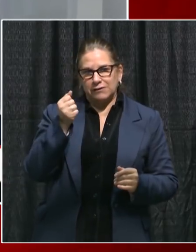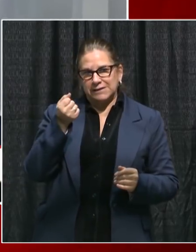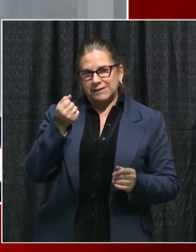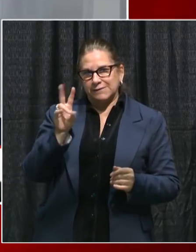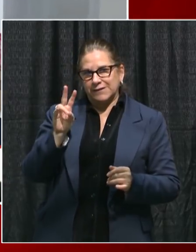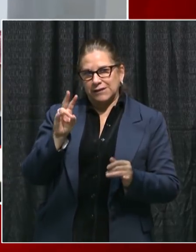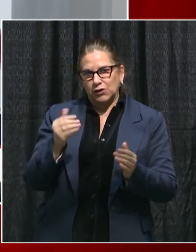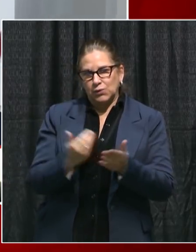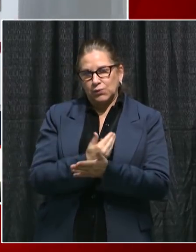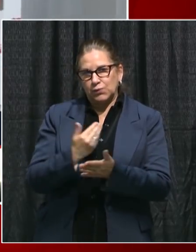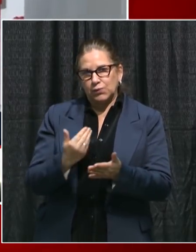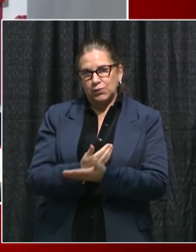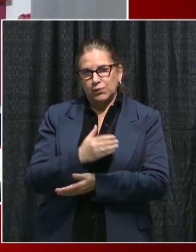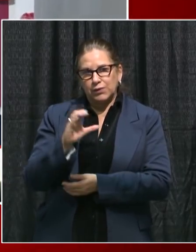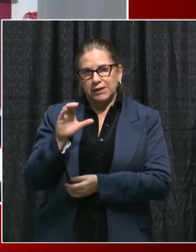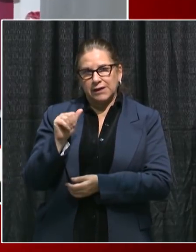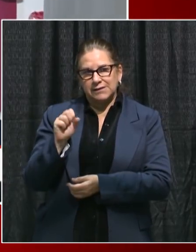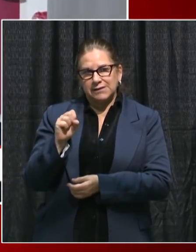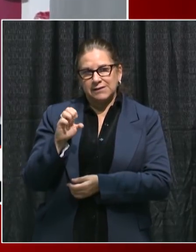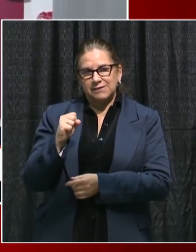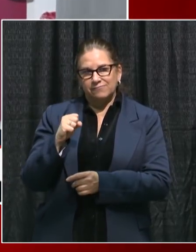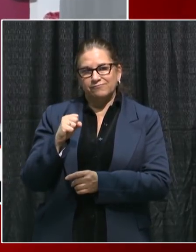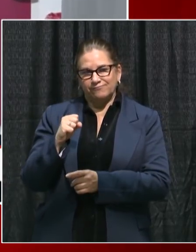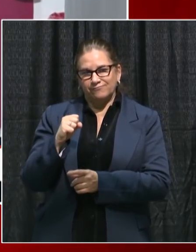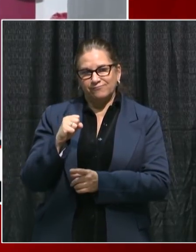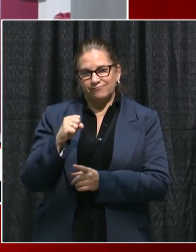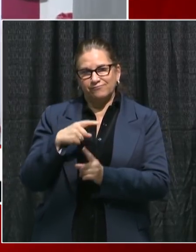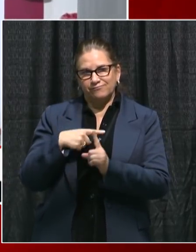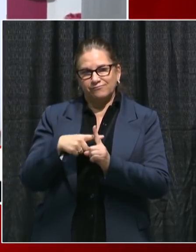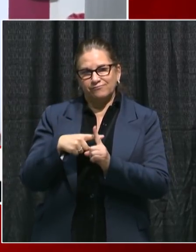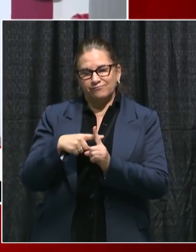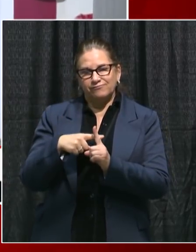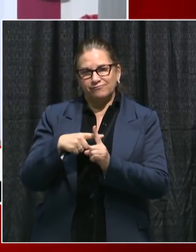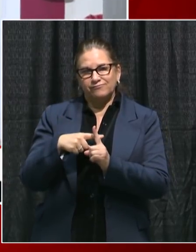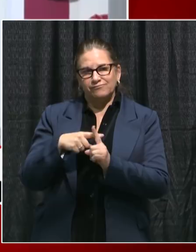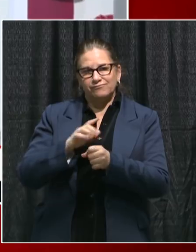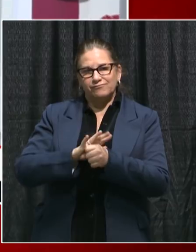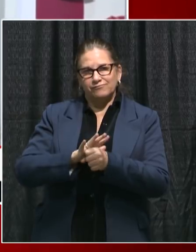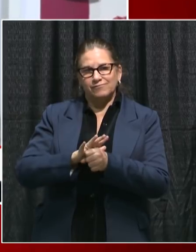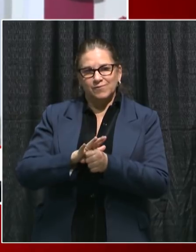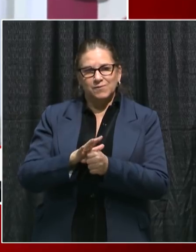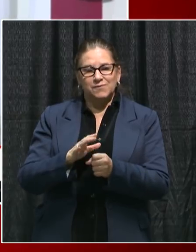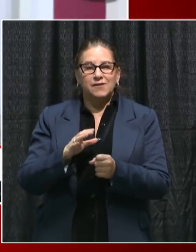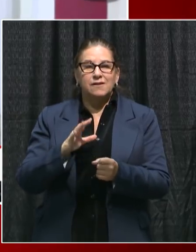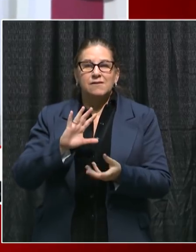COVID-19 reported yesterday, bringing our total to